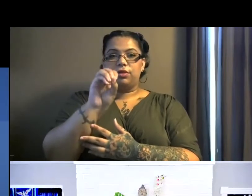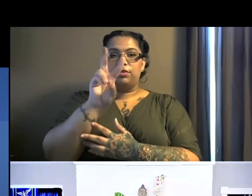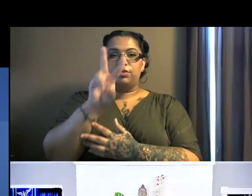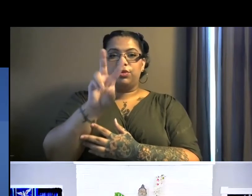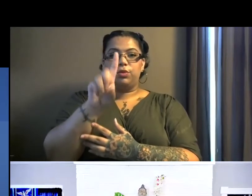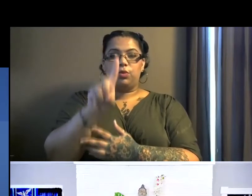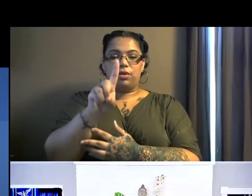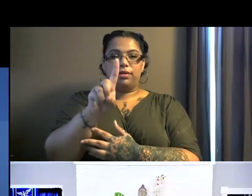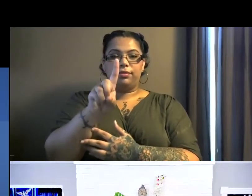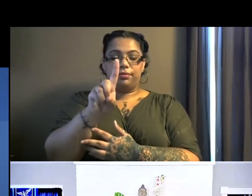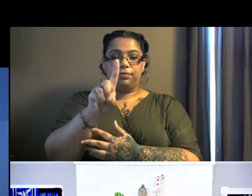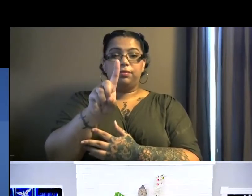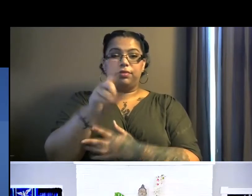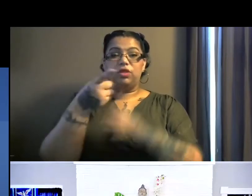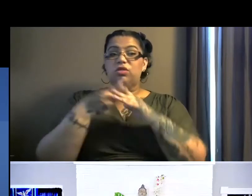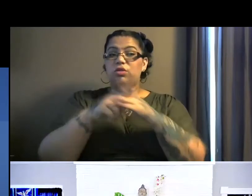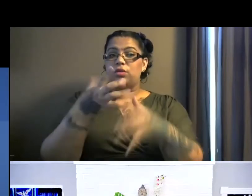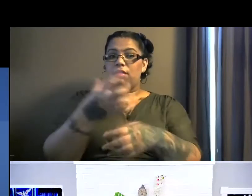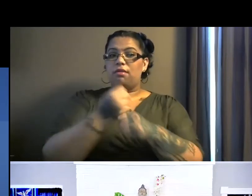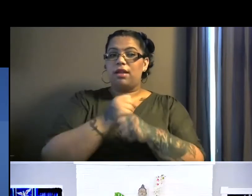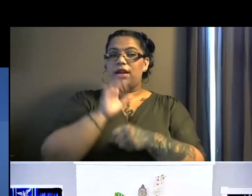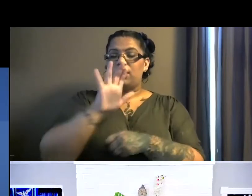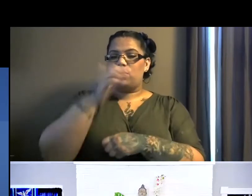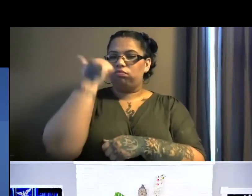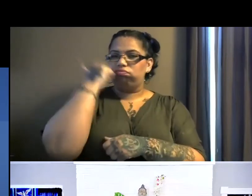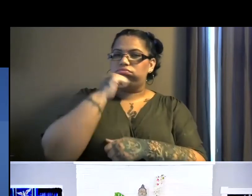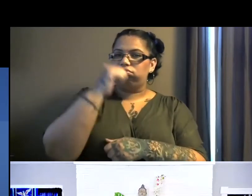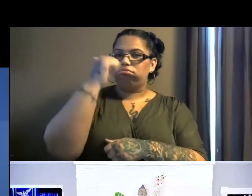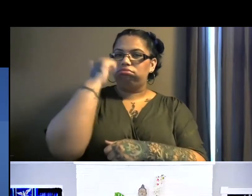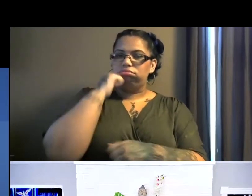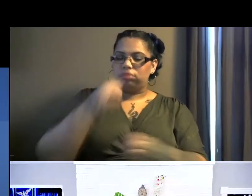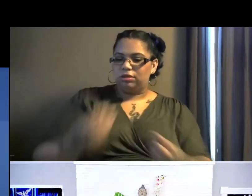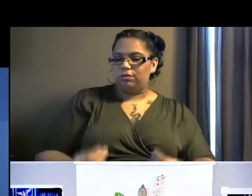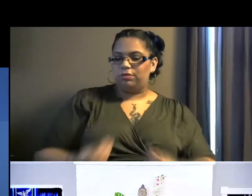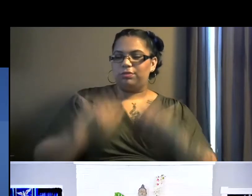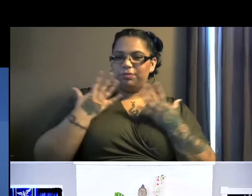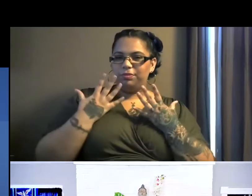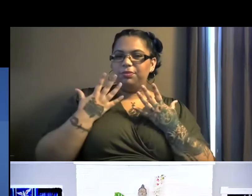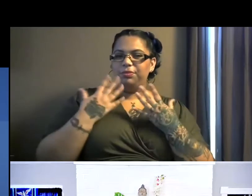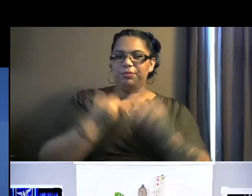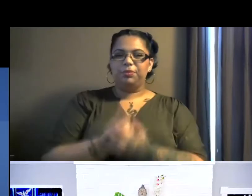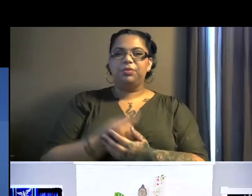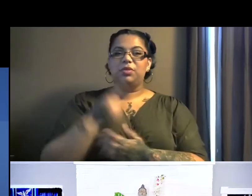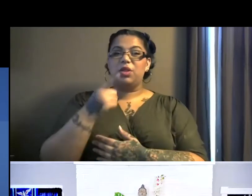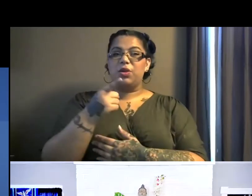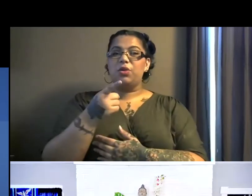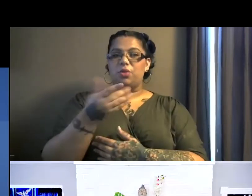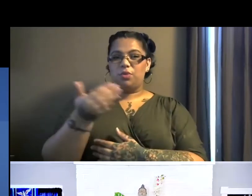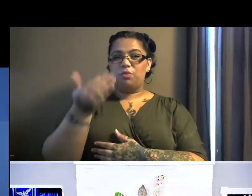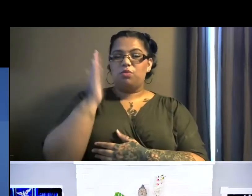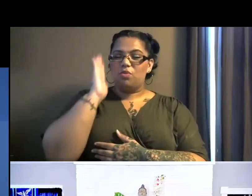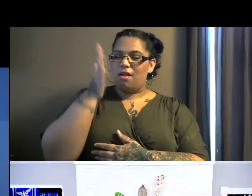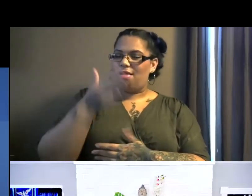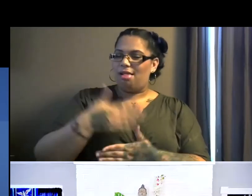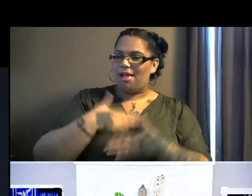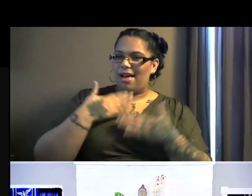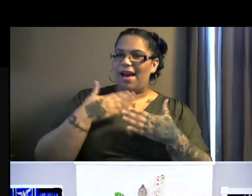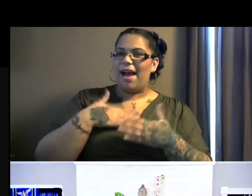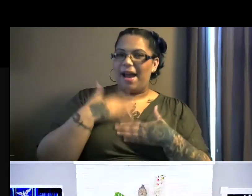833-663-9021 to begin receiving your daily inspirations. You will be glad you did.